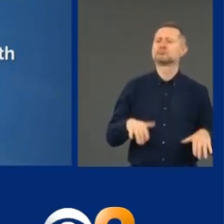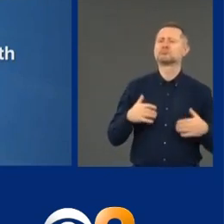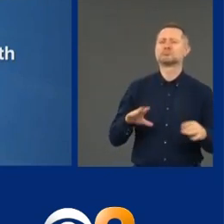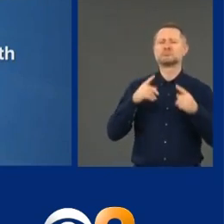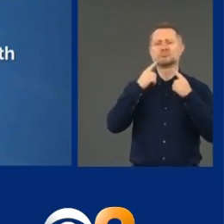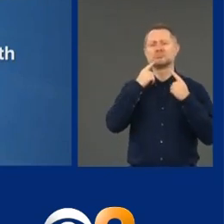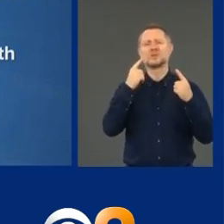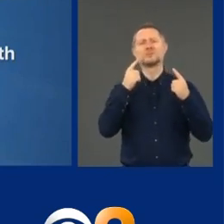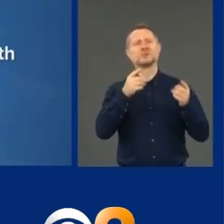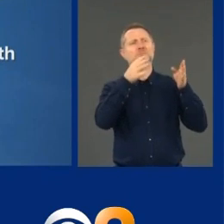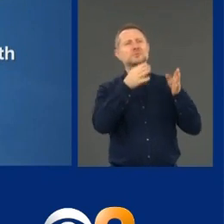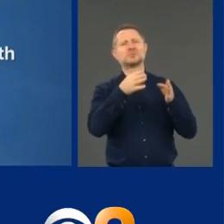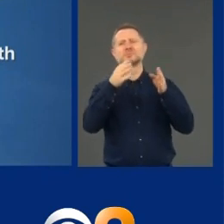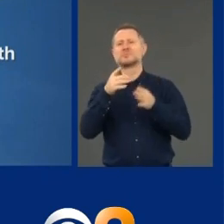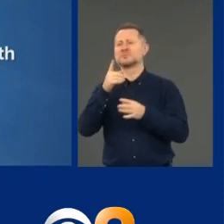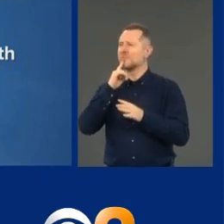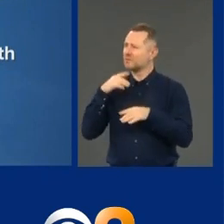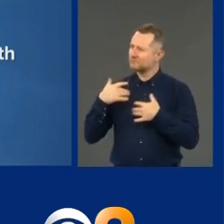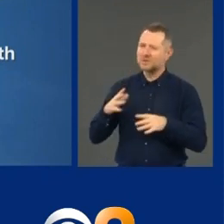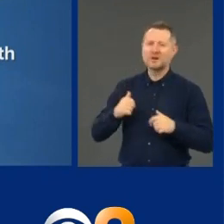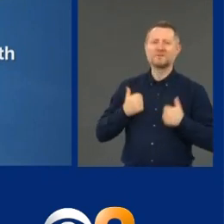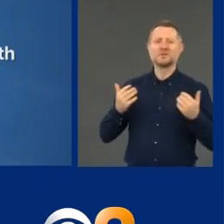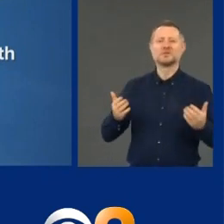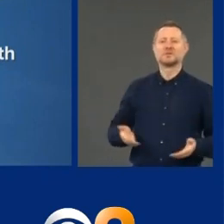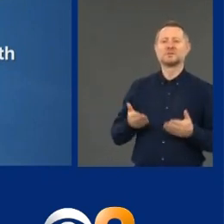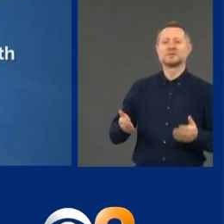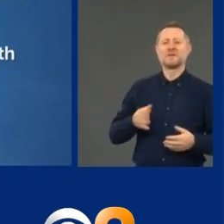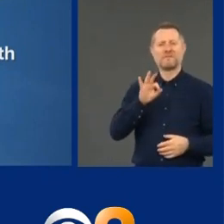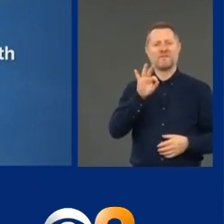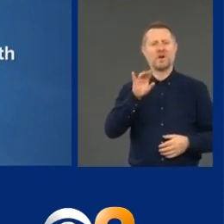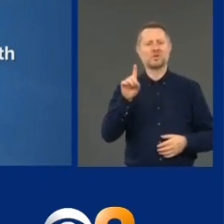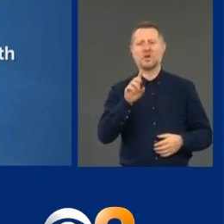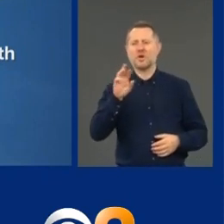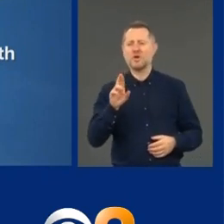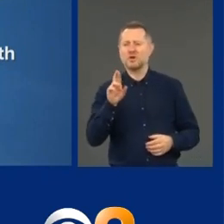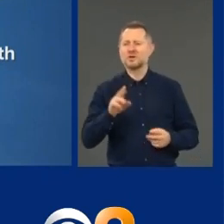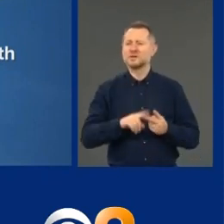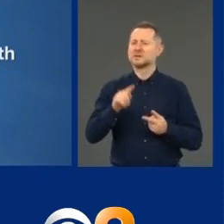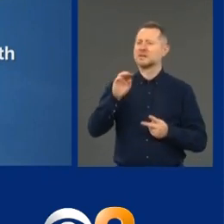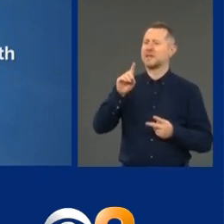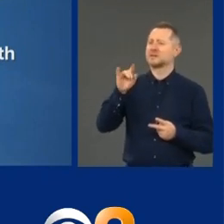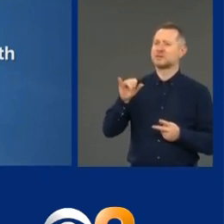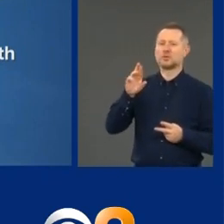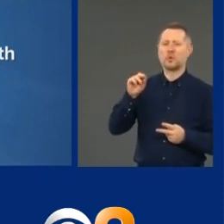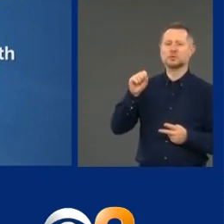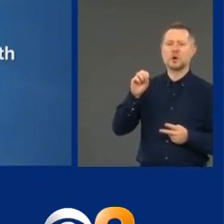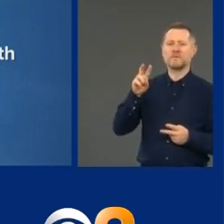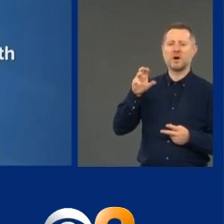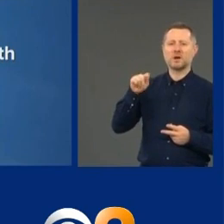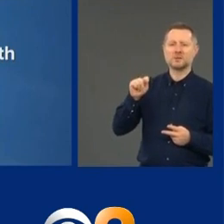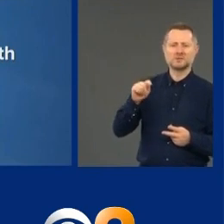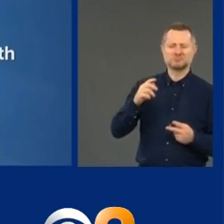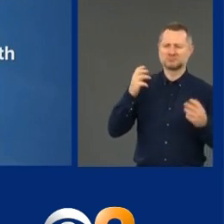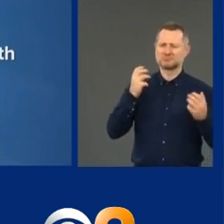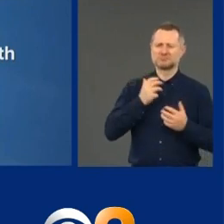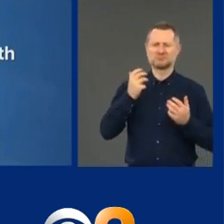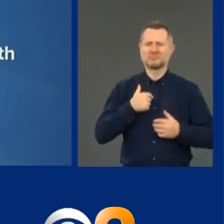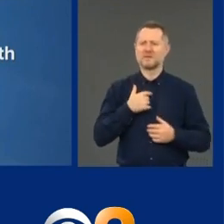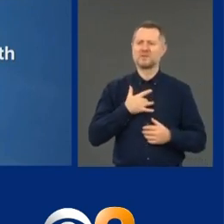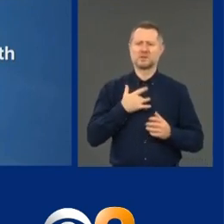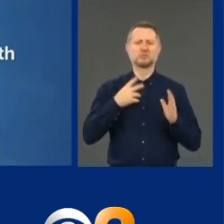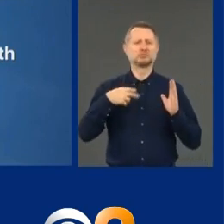historic greats, what FDR did, what Teddy Roosevelt did, and I read a lot of history. New